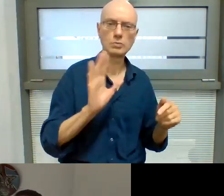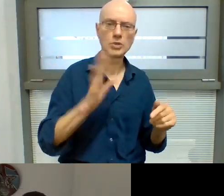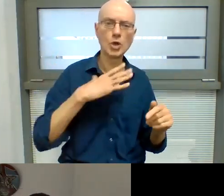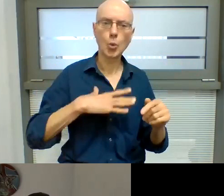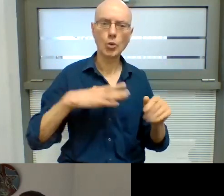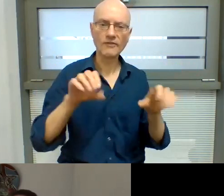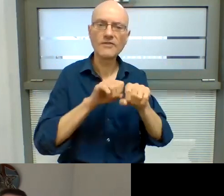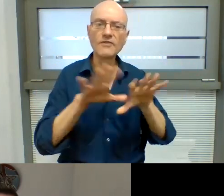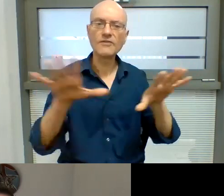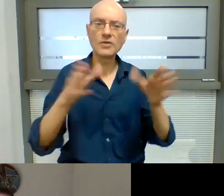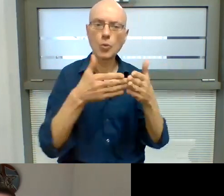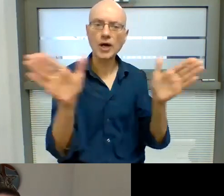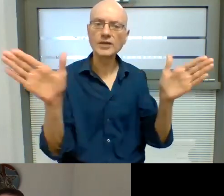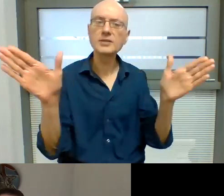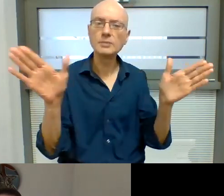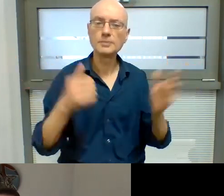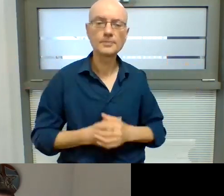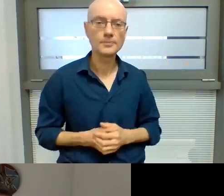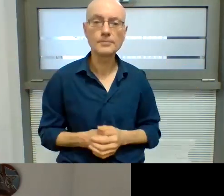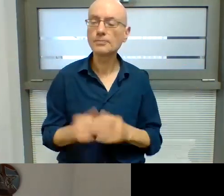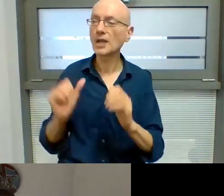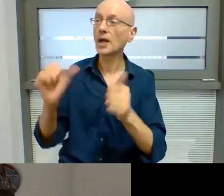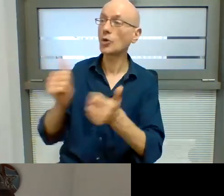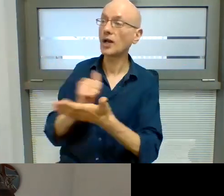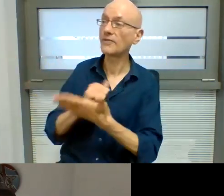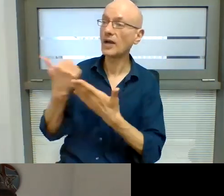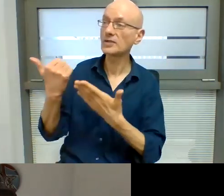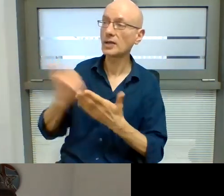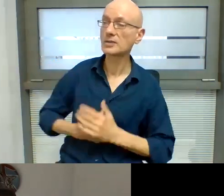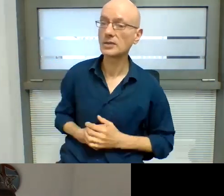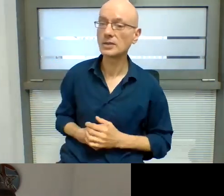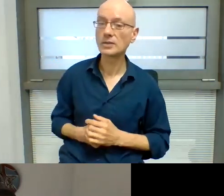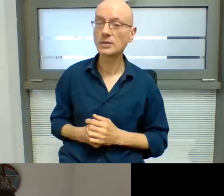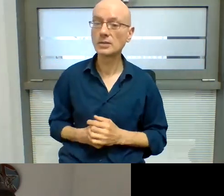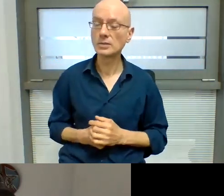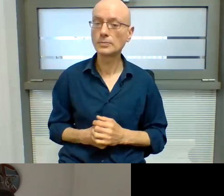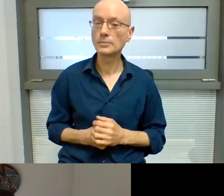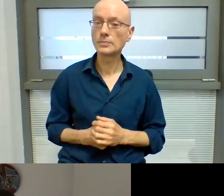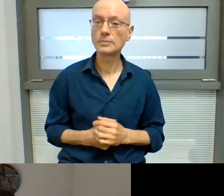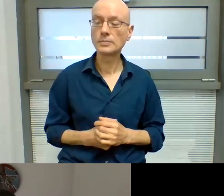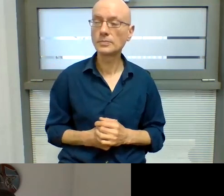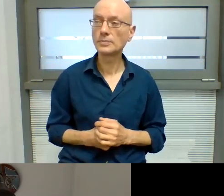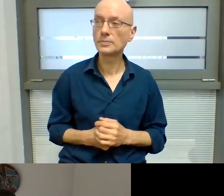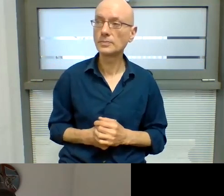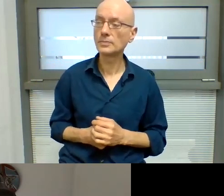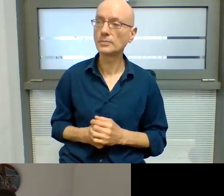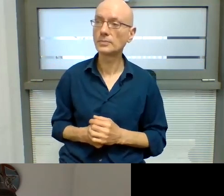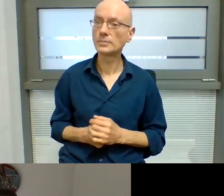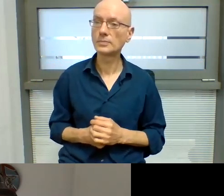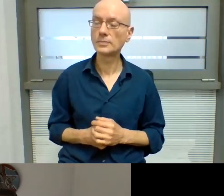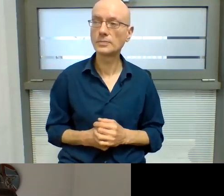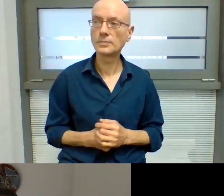further out. Okay, fantastic. Have you got some, I don't know whether or